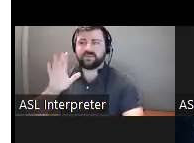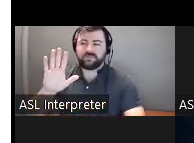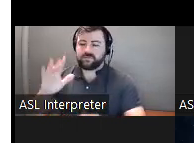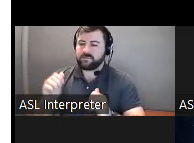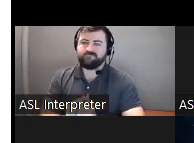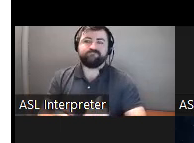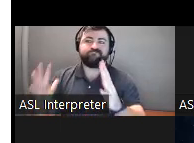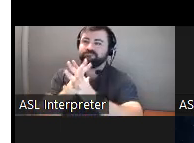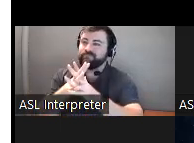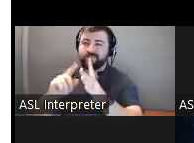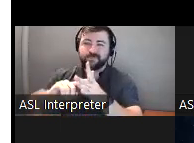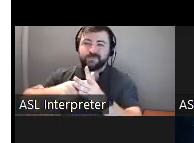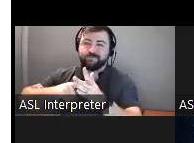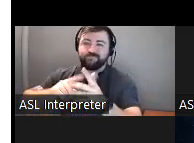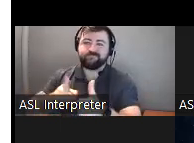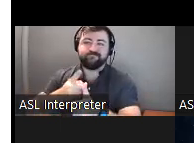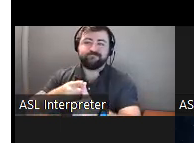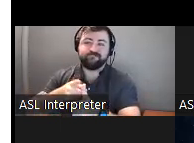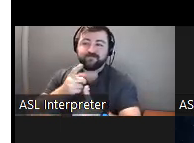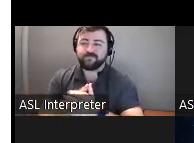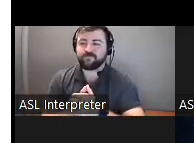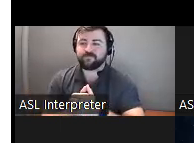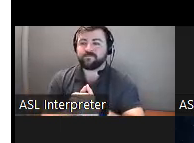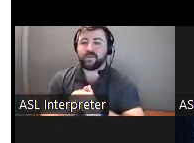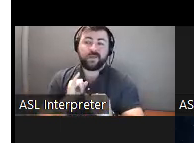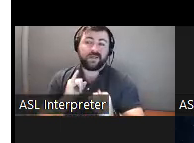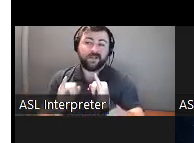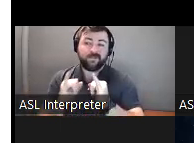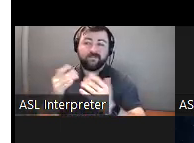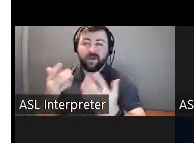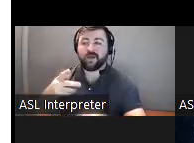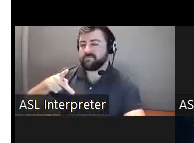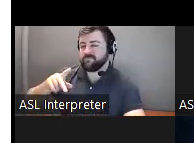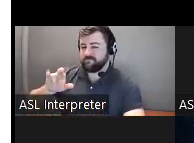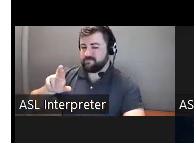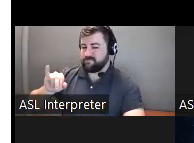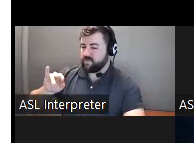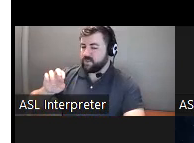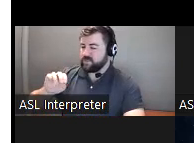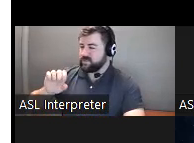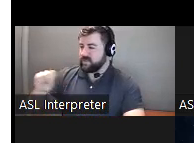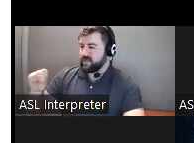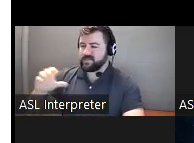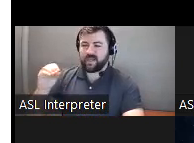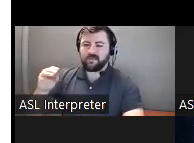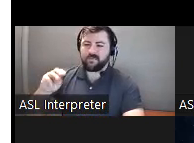its inception. Was interviewed by Princess and Mary Alice.